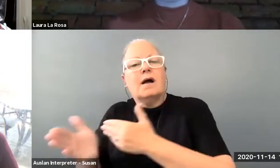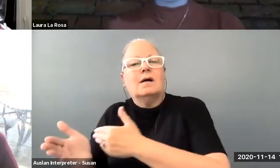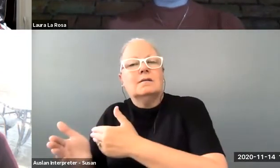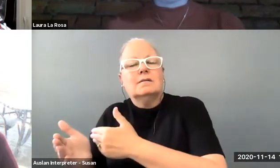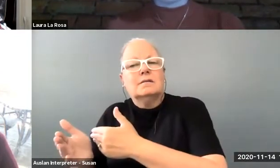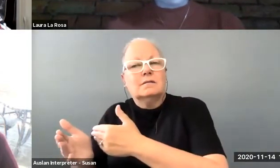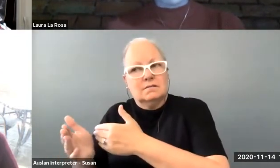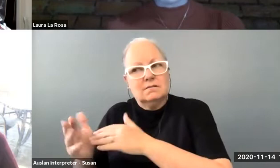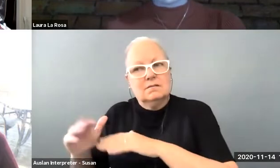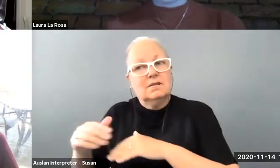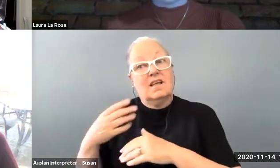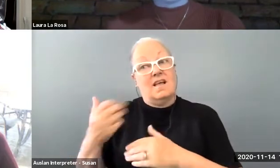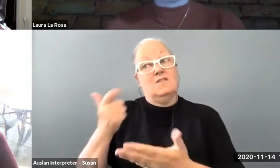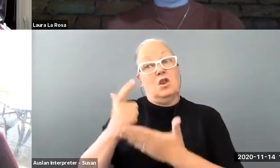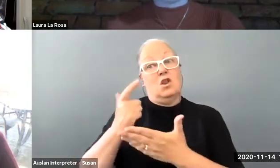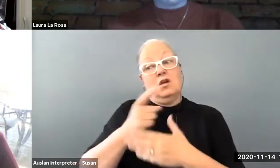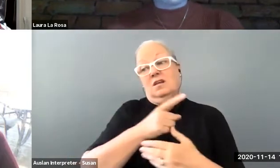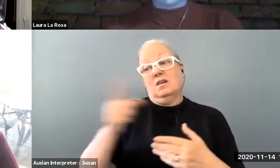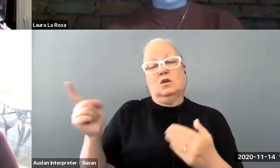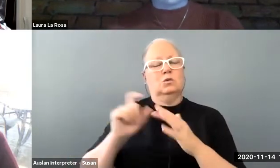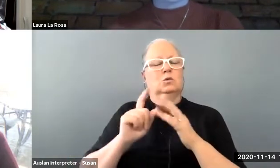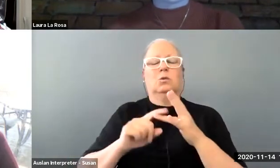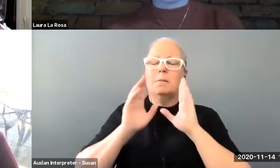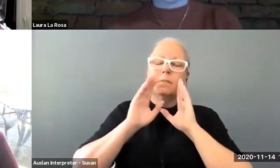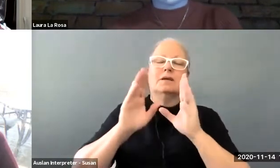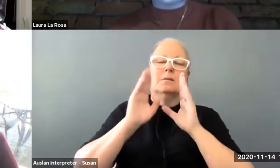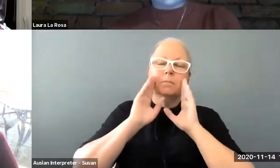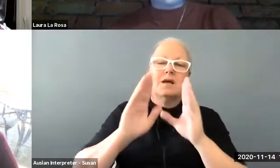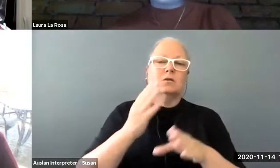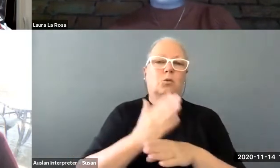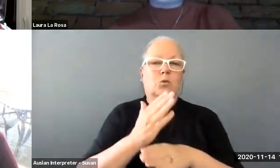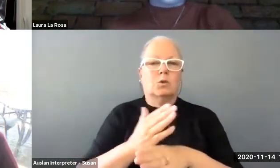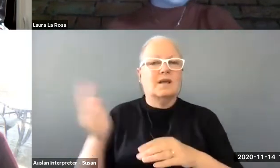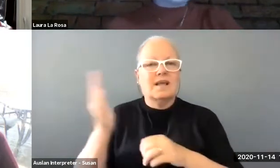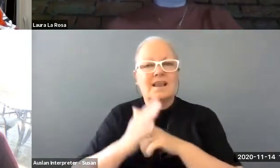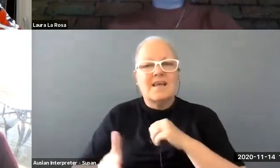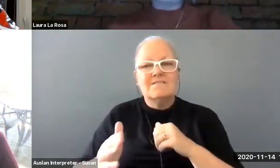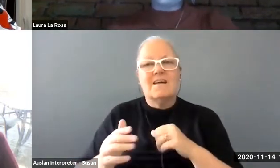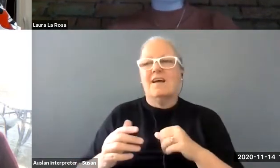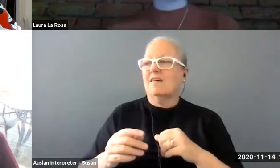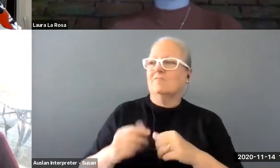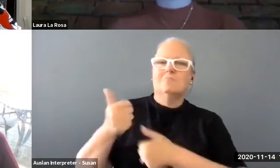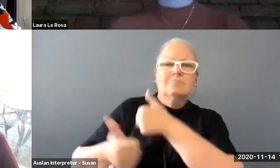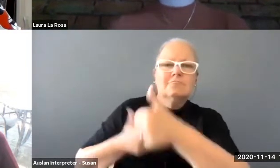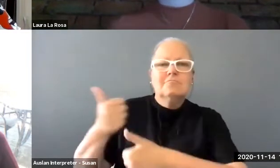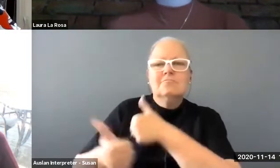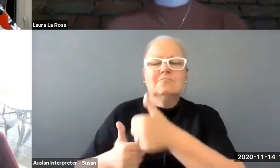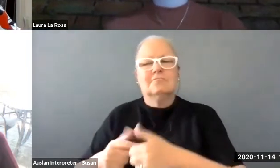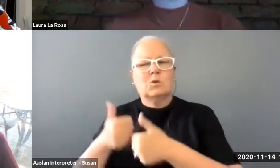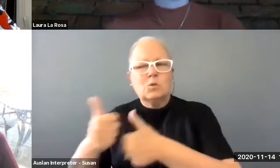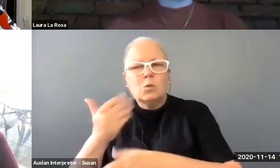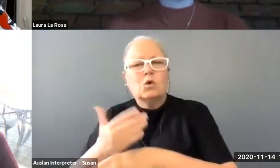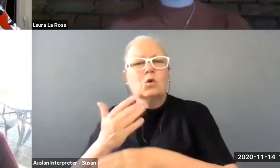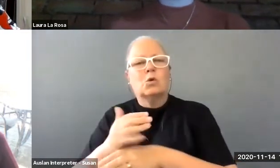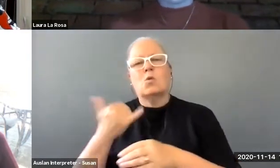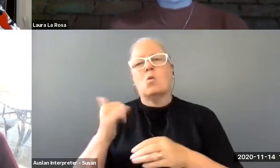more than we might realize that are doing some incredible work behind the scenes, and they don't get the kudos and they don't get the, you know, the